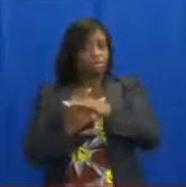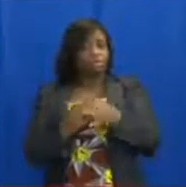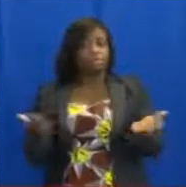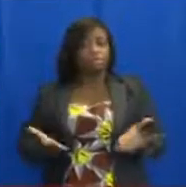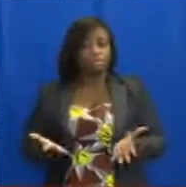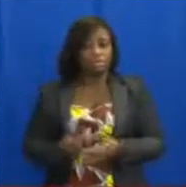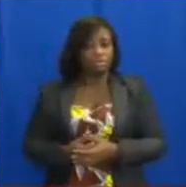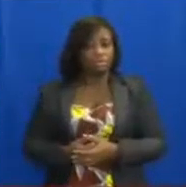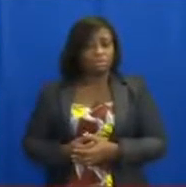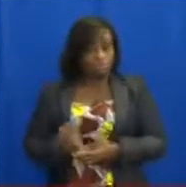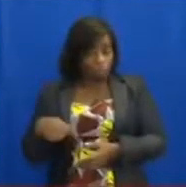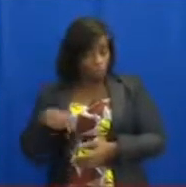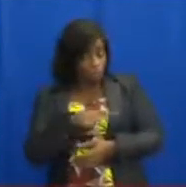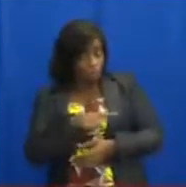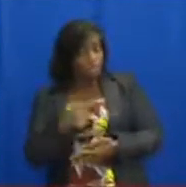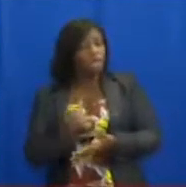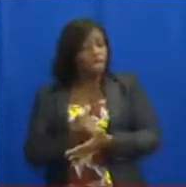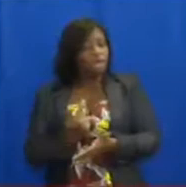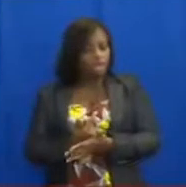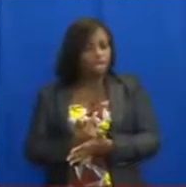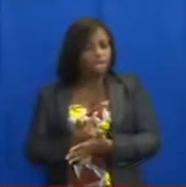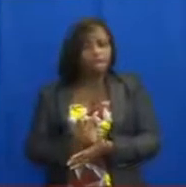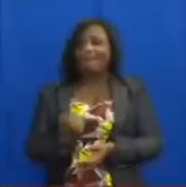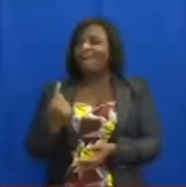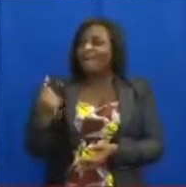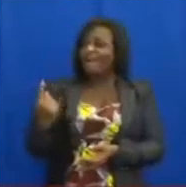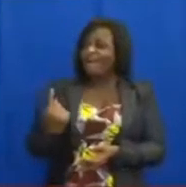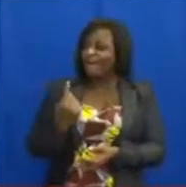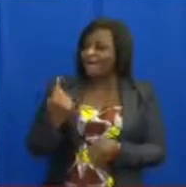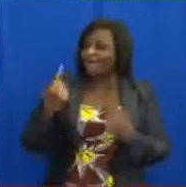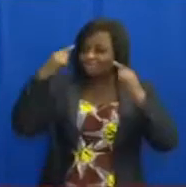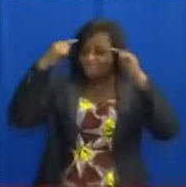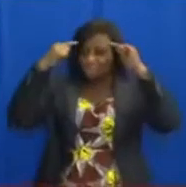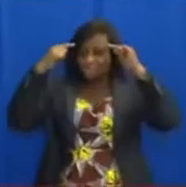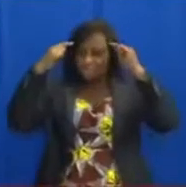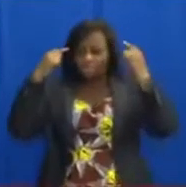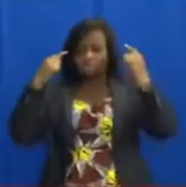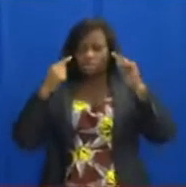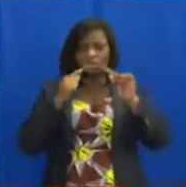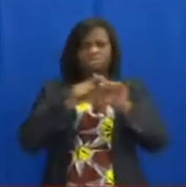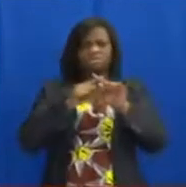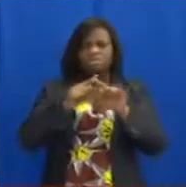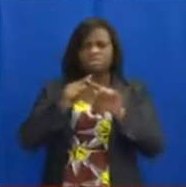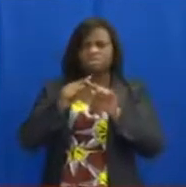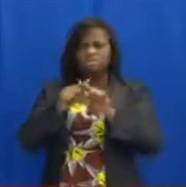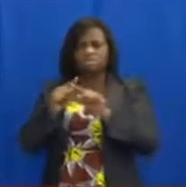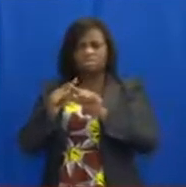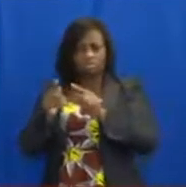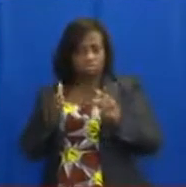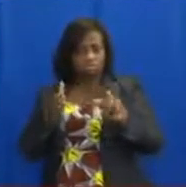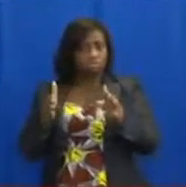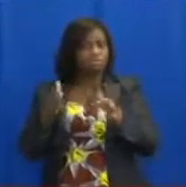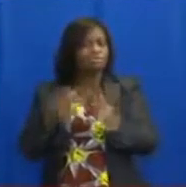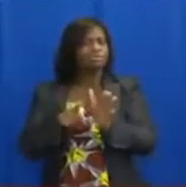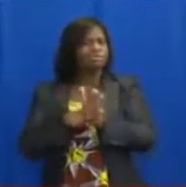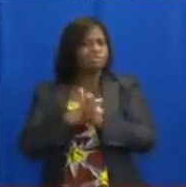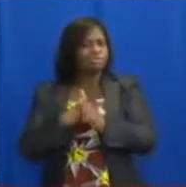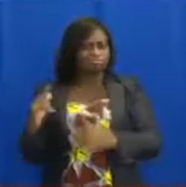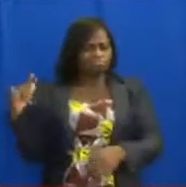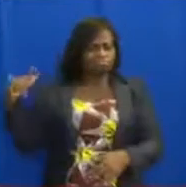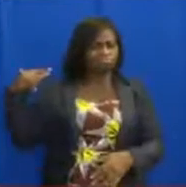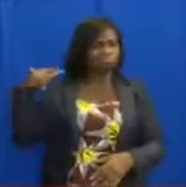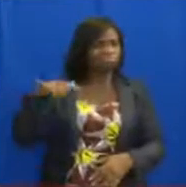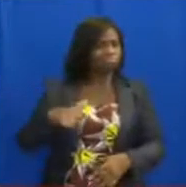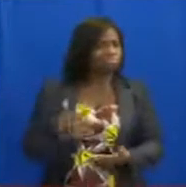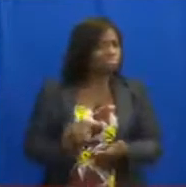country. We in Ghana have always been concerned about variant strains of the virus coming